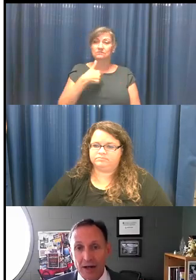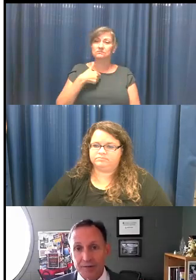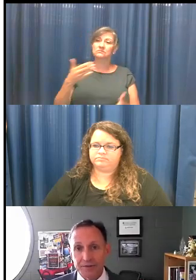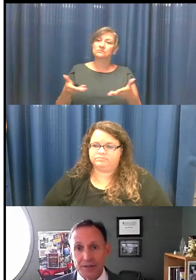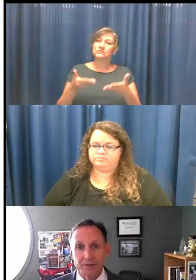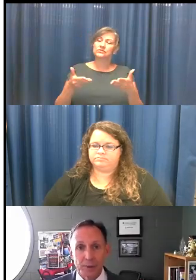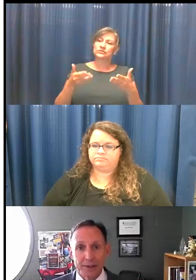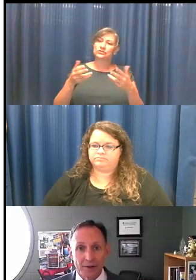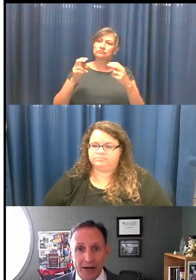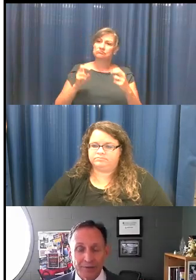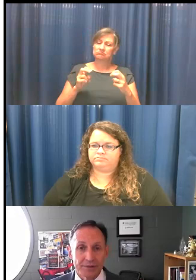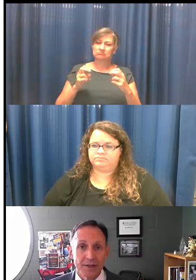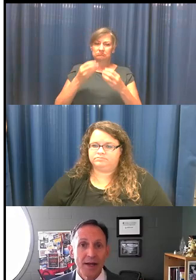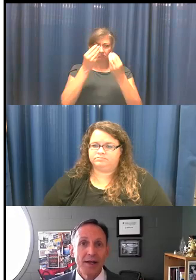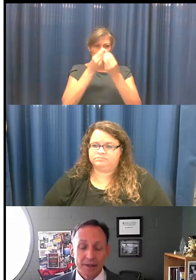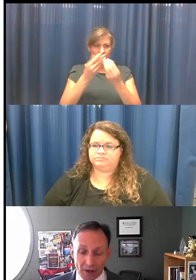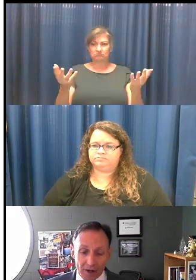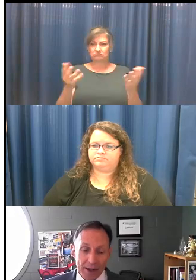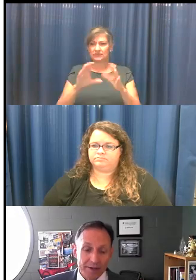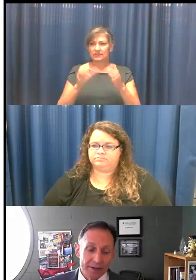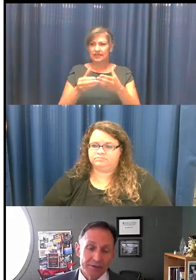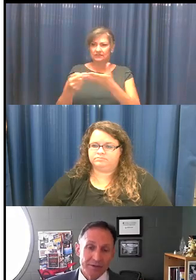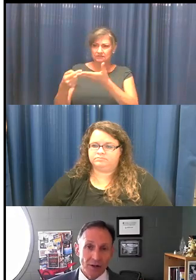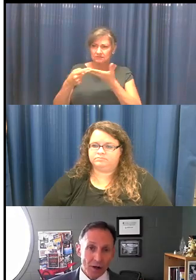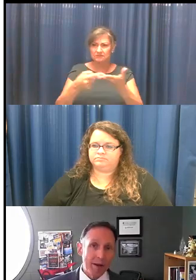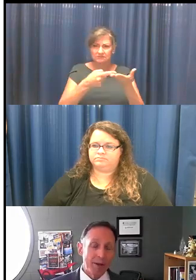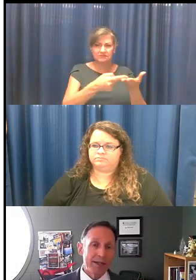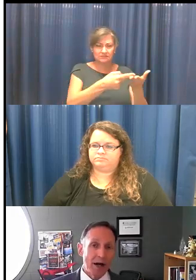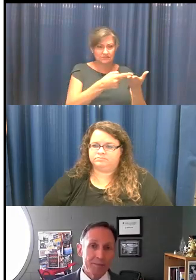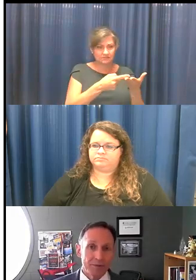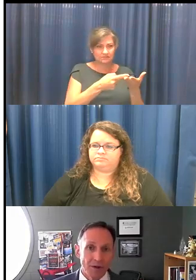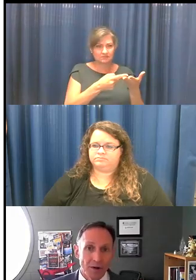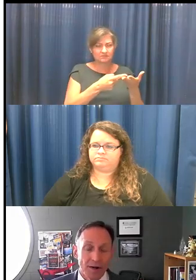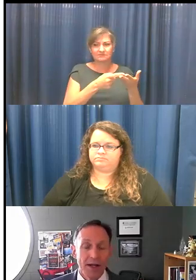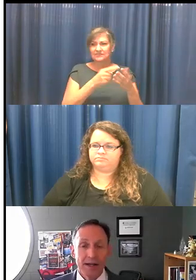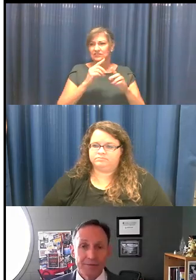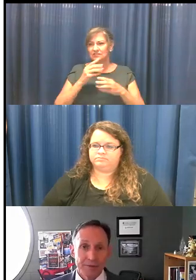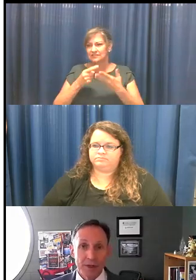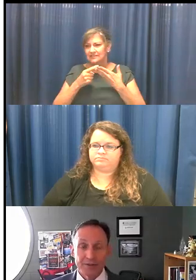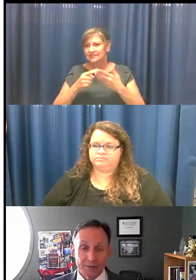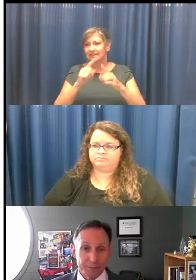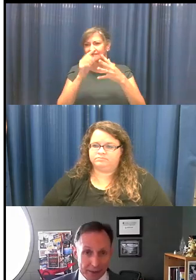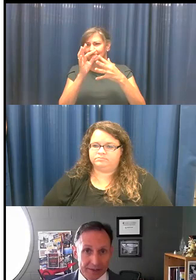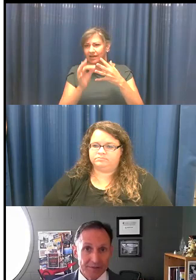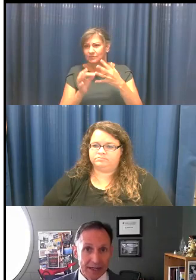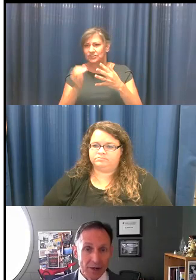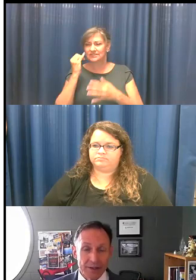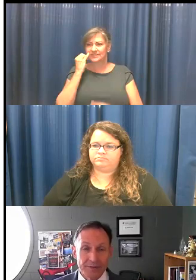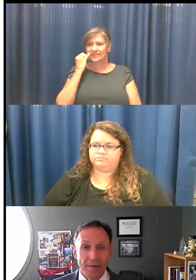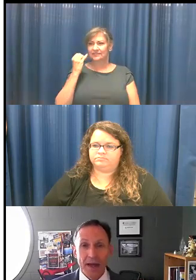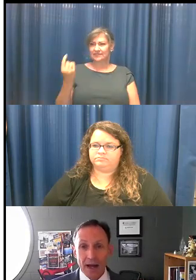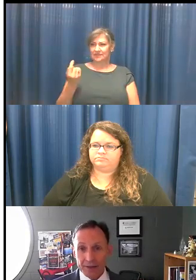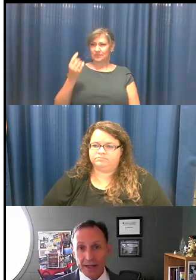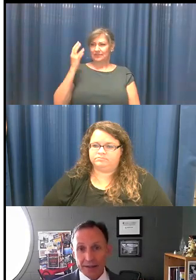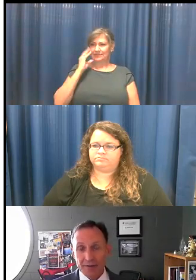have conversations with your classes, to talk about this, to talk about what the options are if someone is experiencing